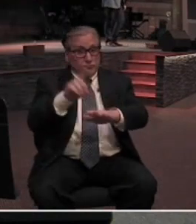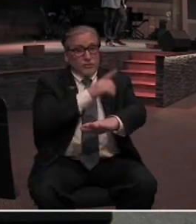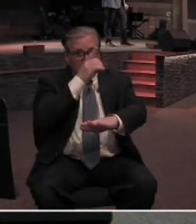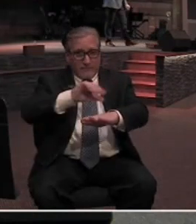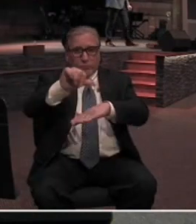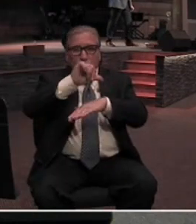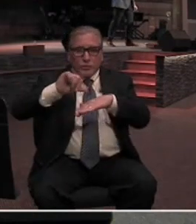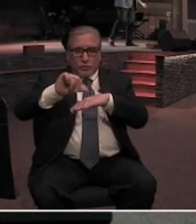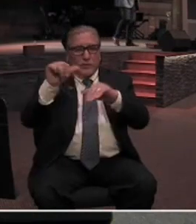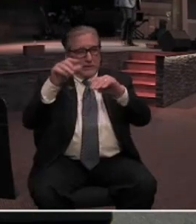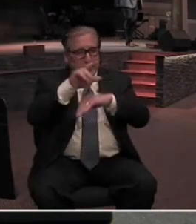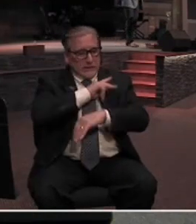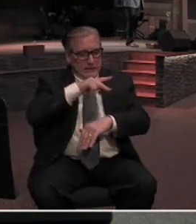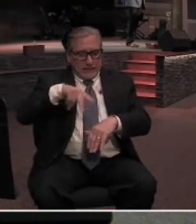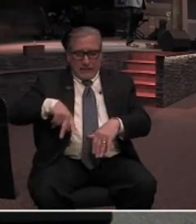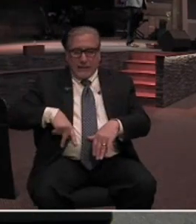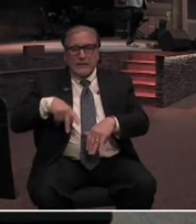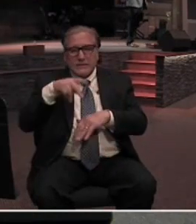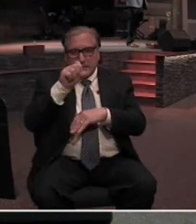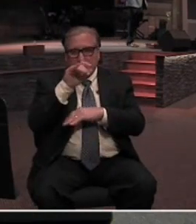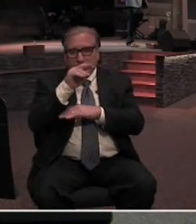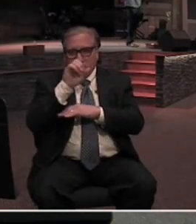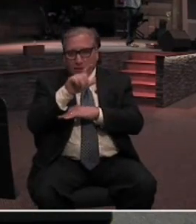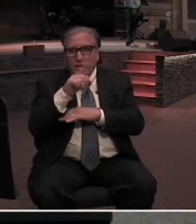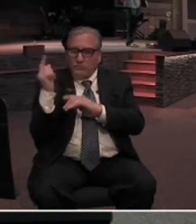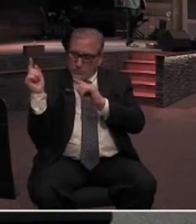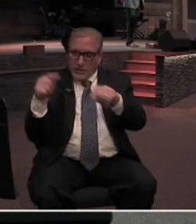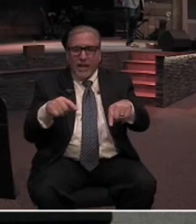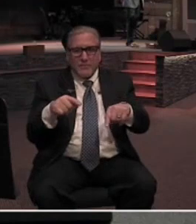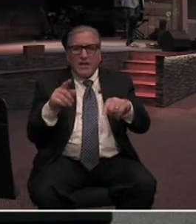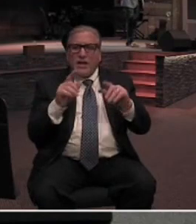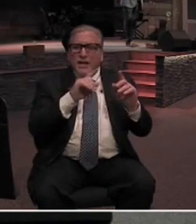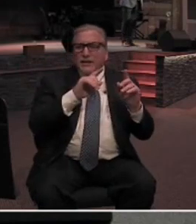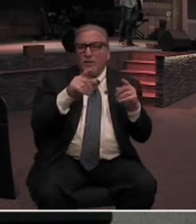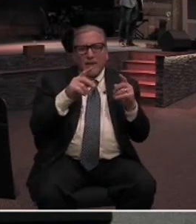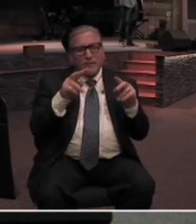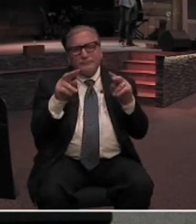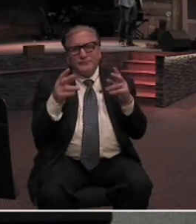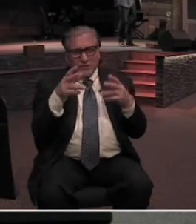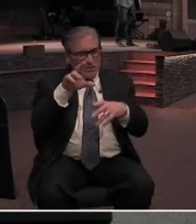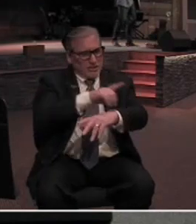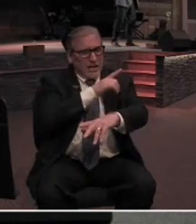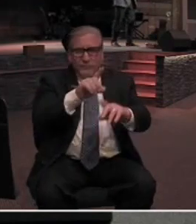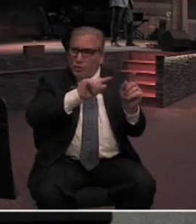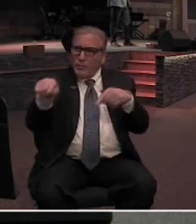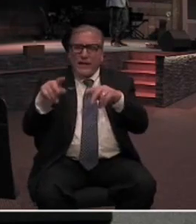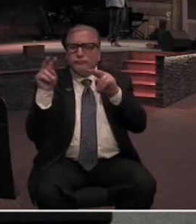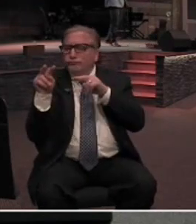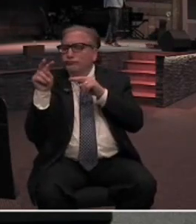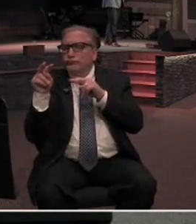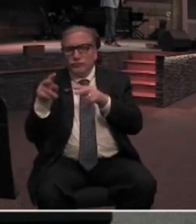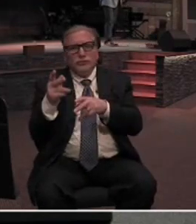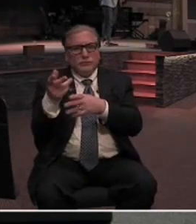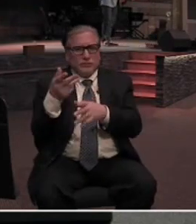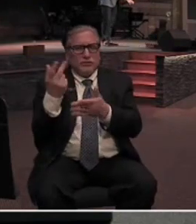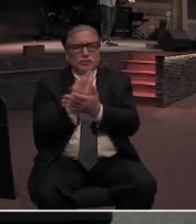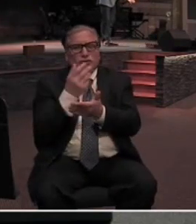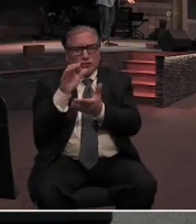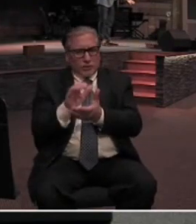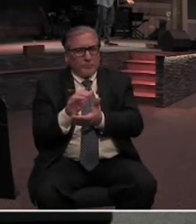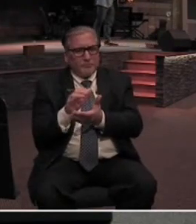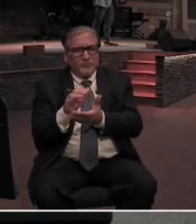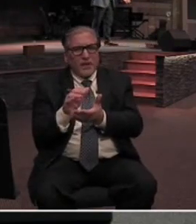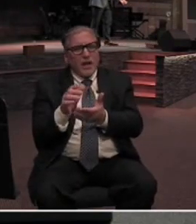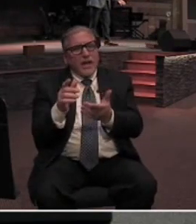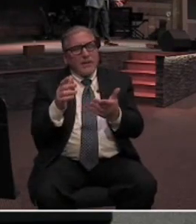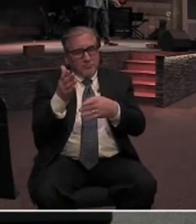came to Jesse's house and anointed him king, but he went back and started watching sheep again. And it was during the time between him